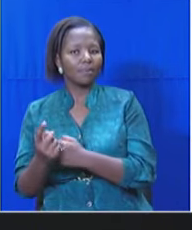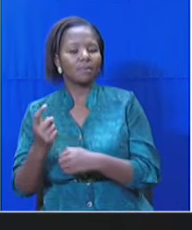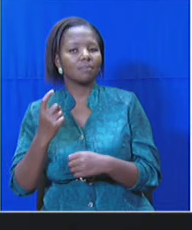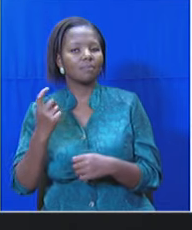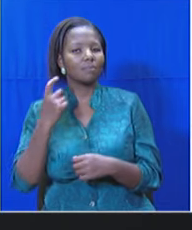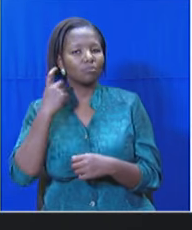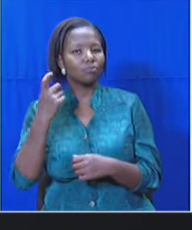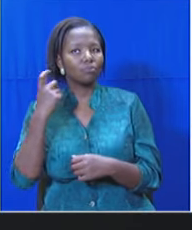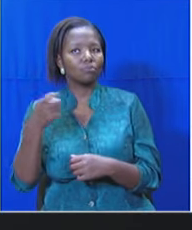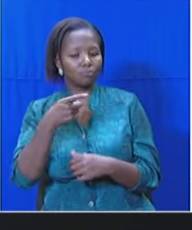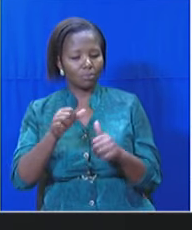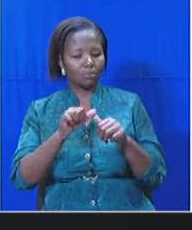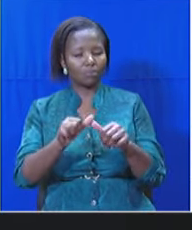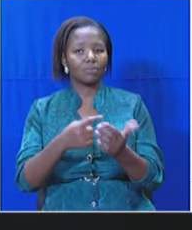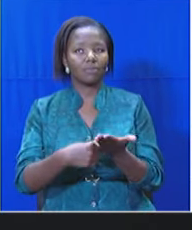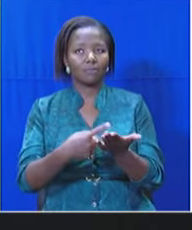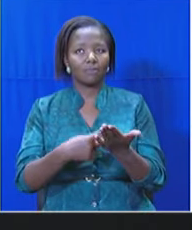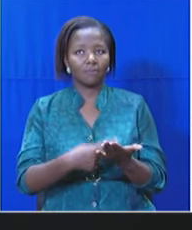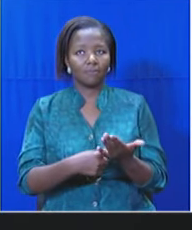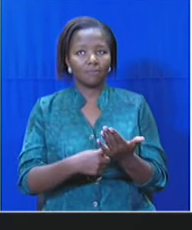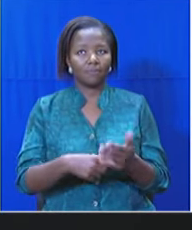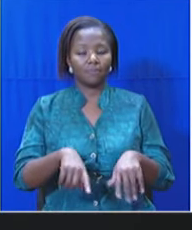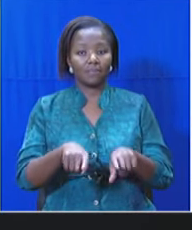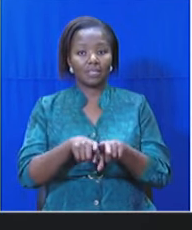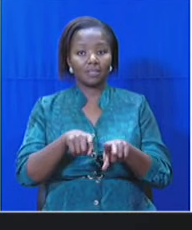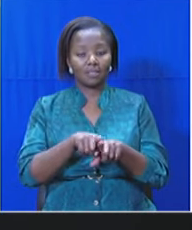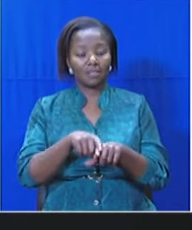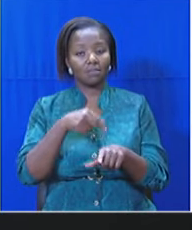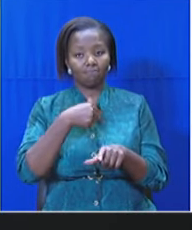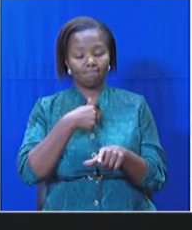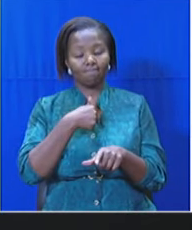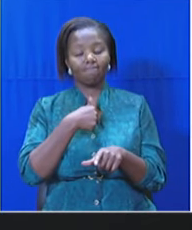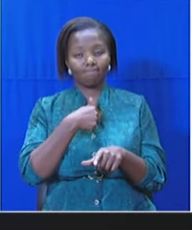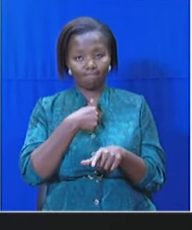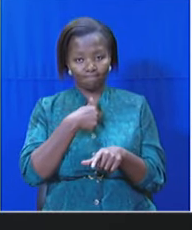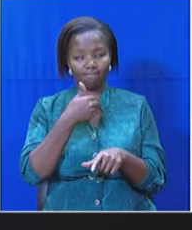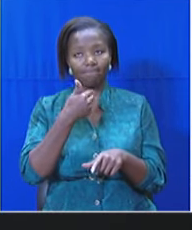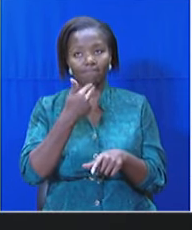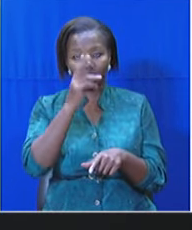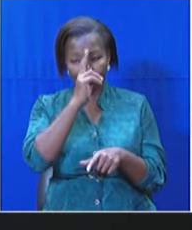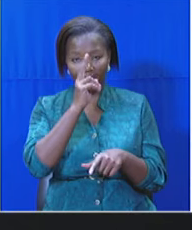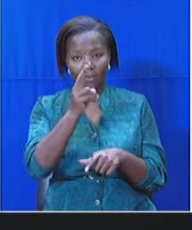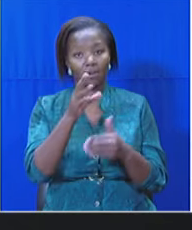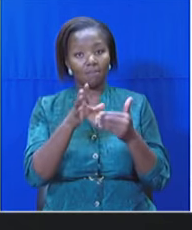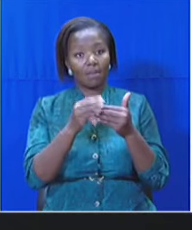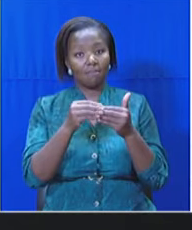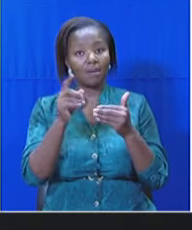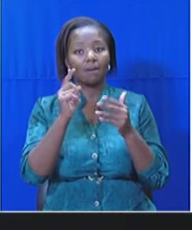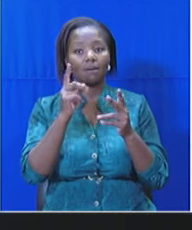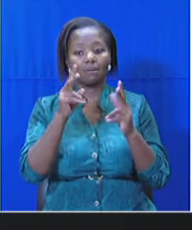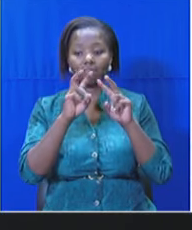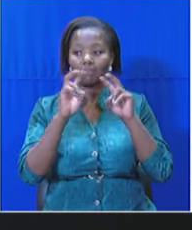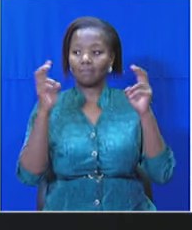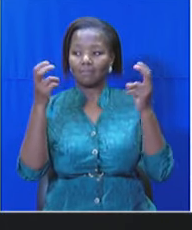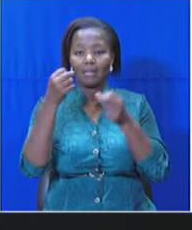while the sitting is on. I also want to advise honorable members, our guests who